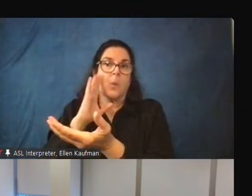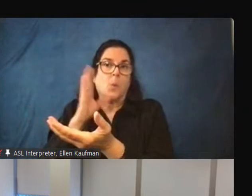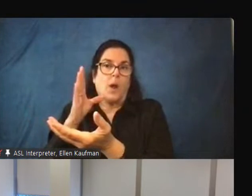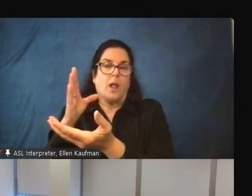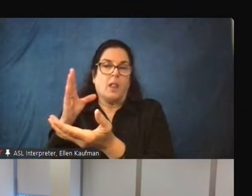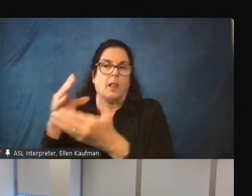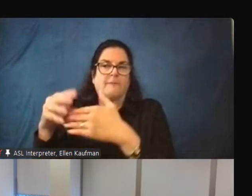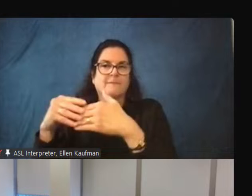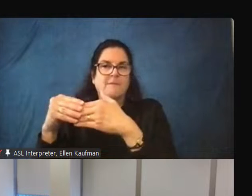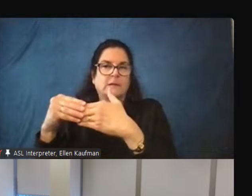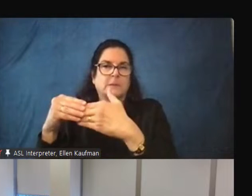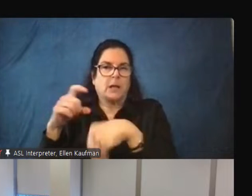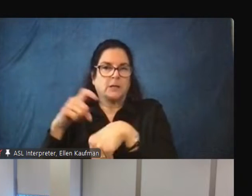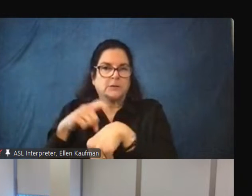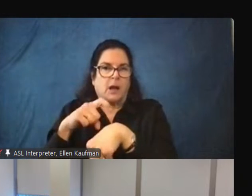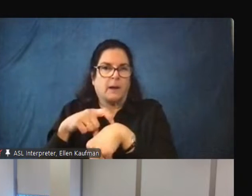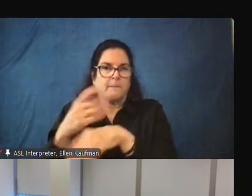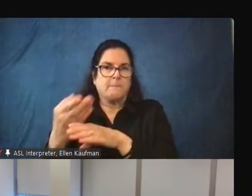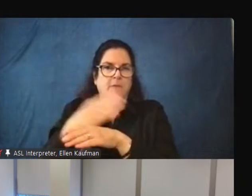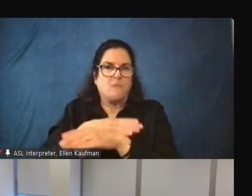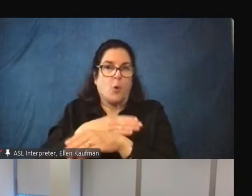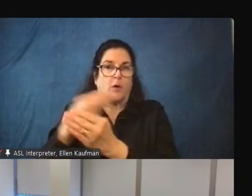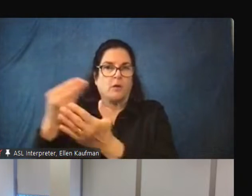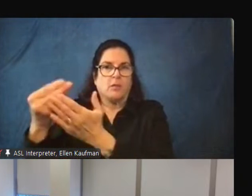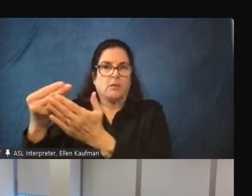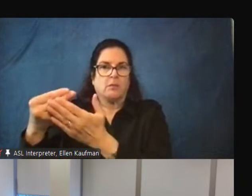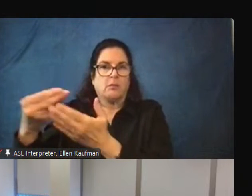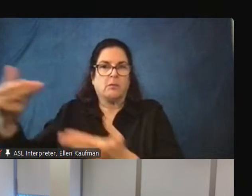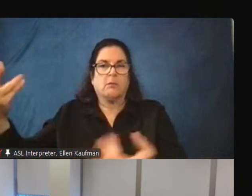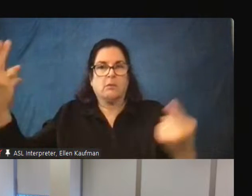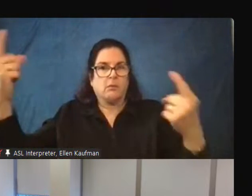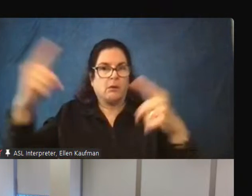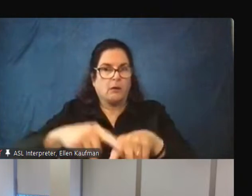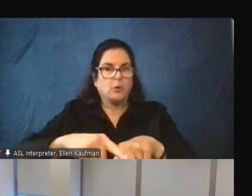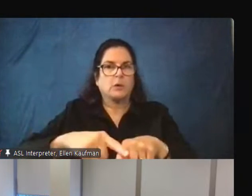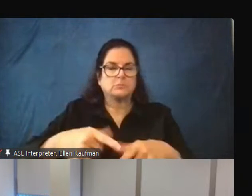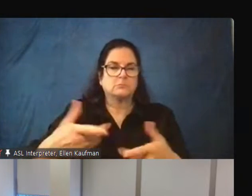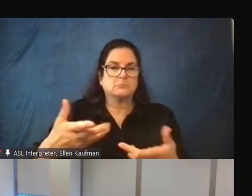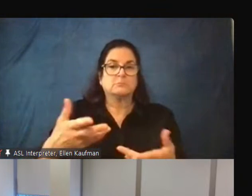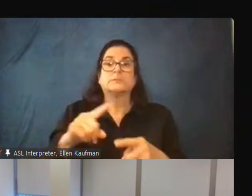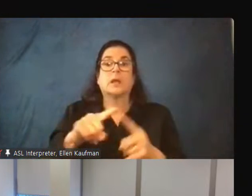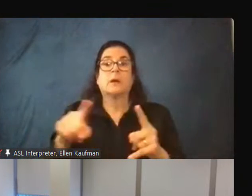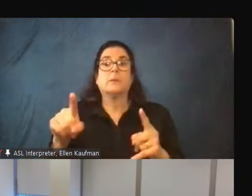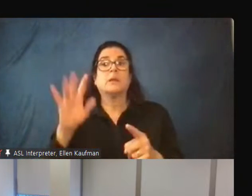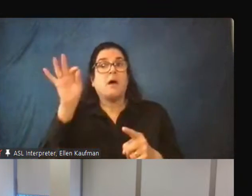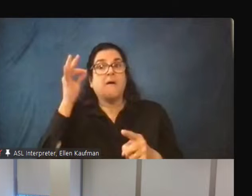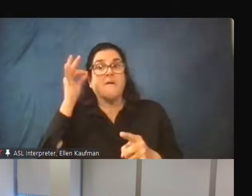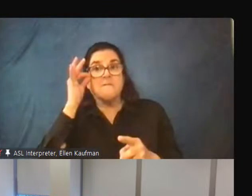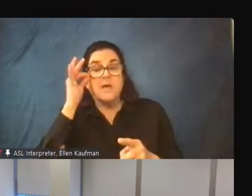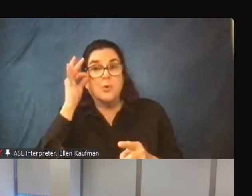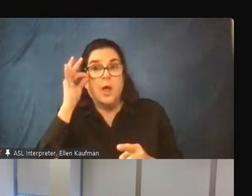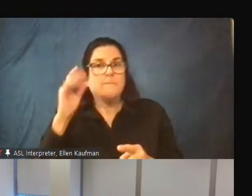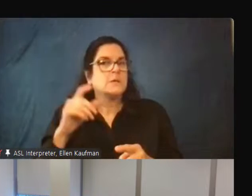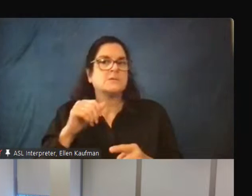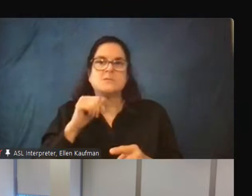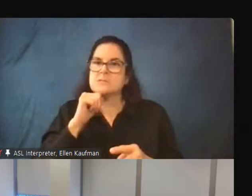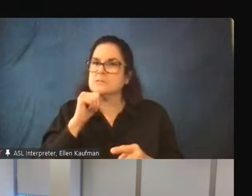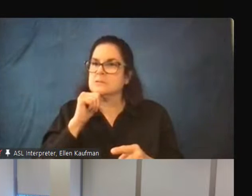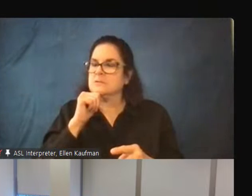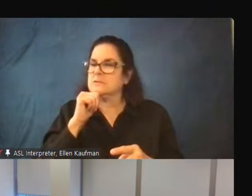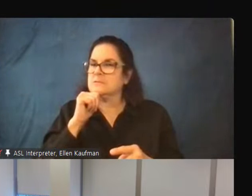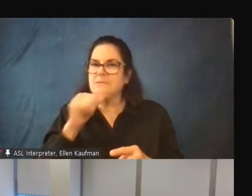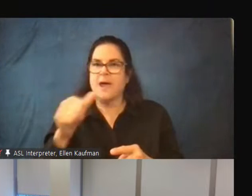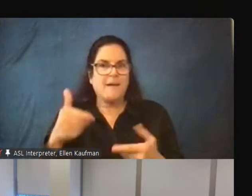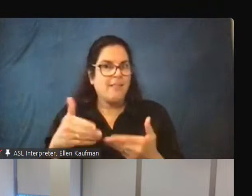awarded. But in this instance, for this bidders list, the federal government is not allowing that. They want it submitted at time of